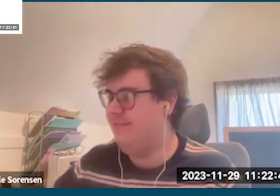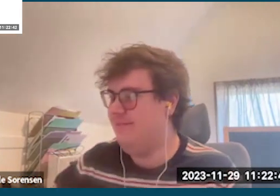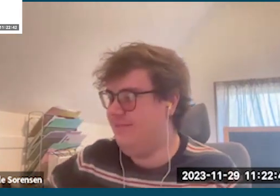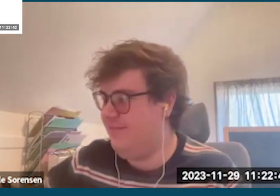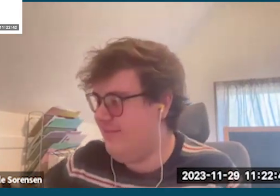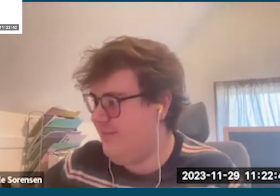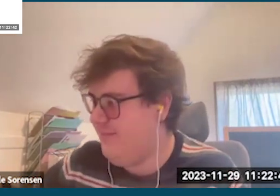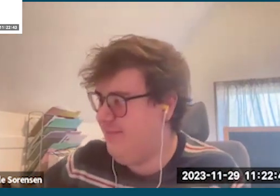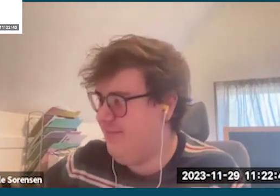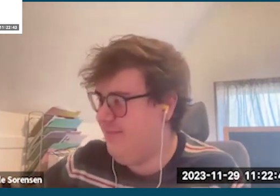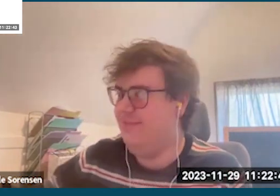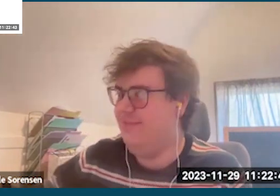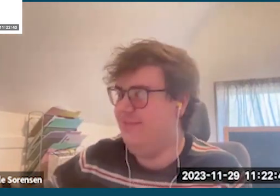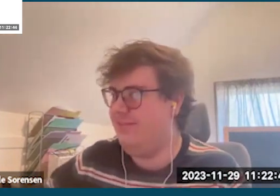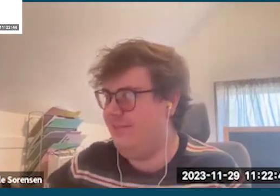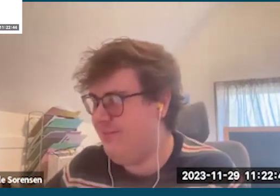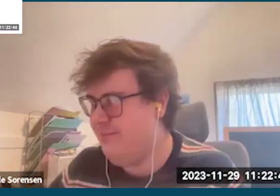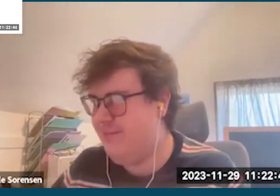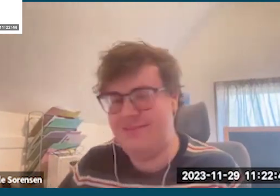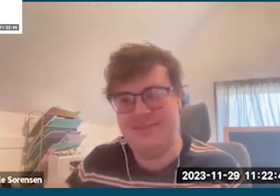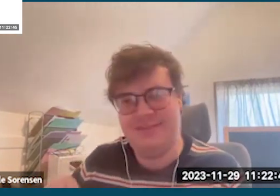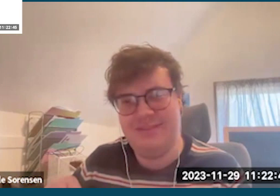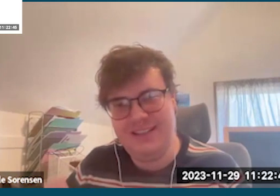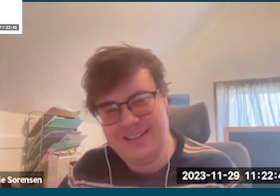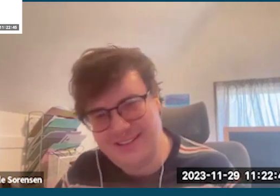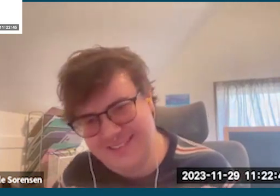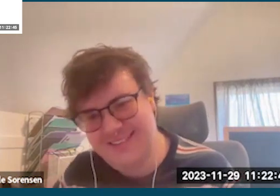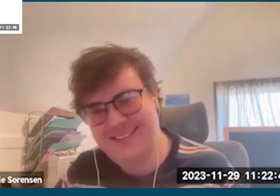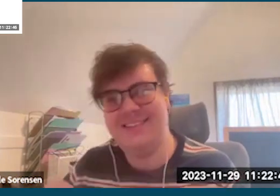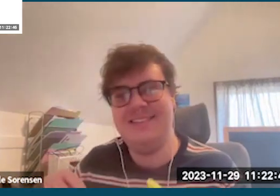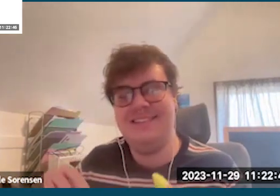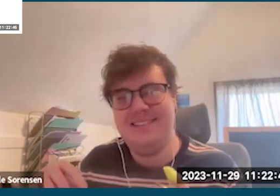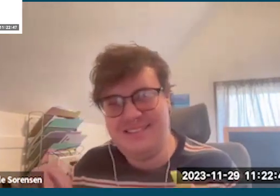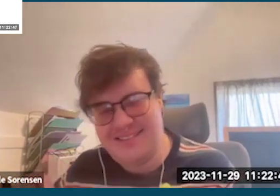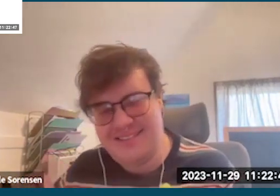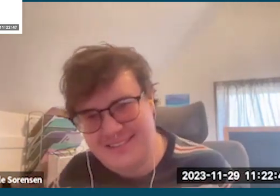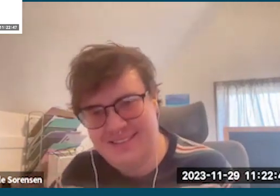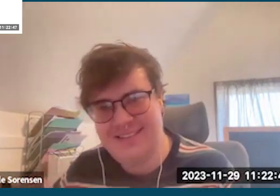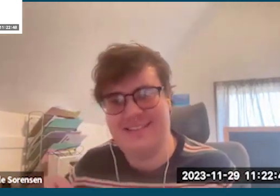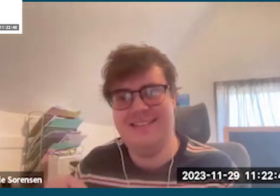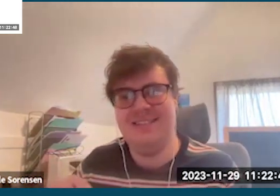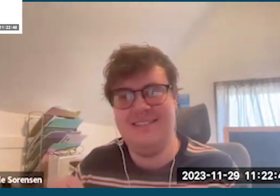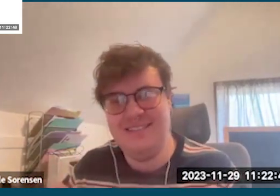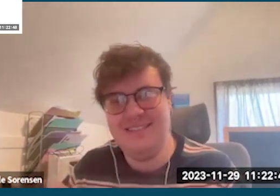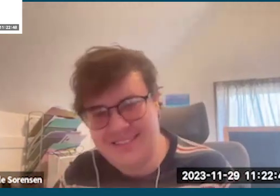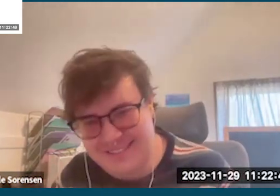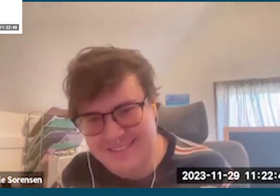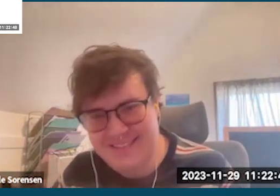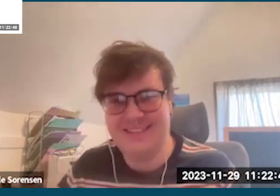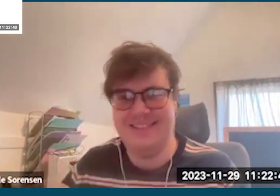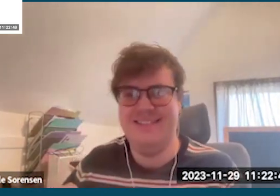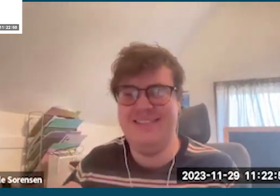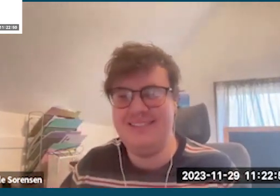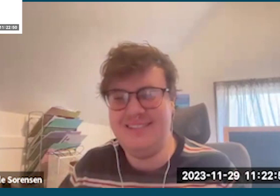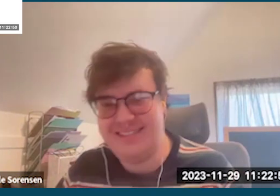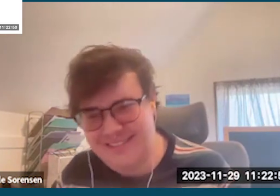disabilities, unless that's something you tend to do in front of other patients already, I guess. But relating to them like any other person their age